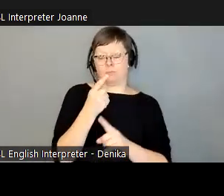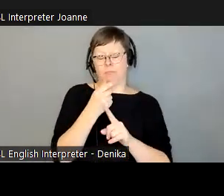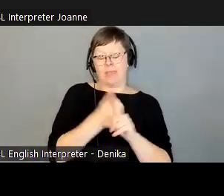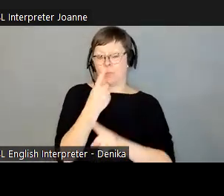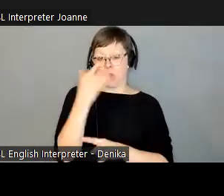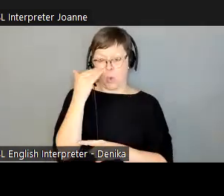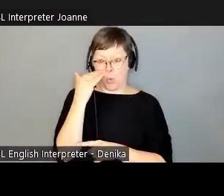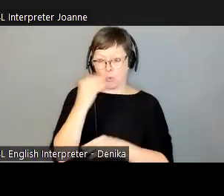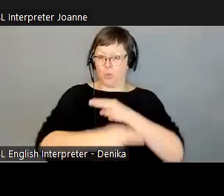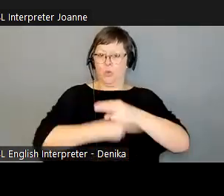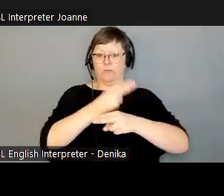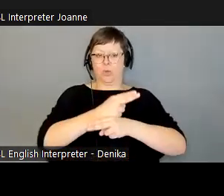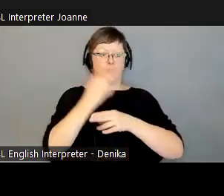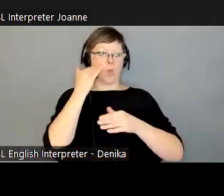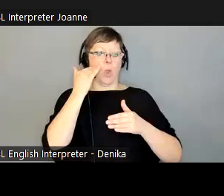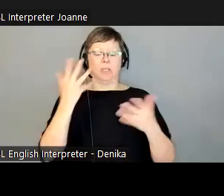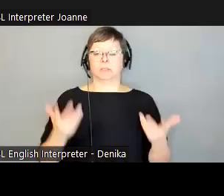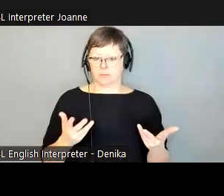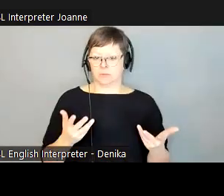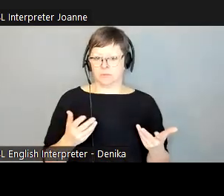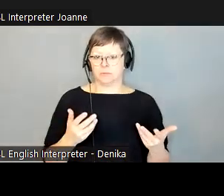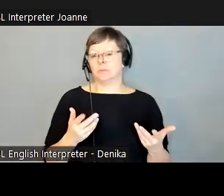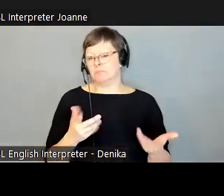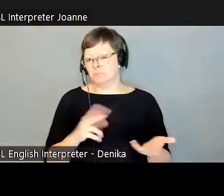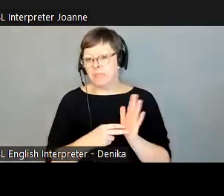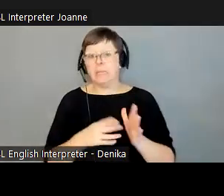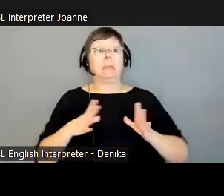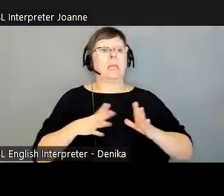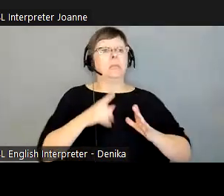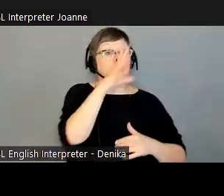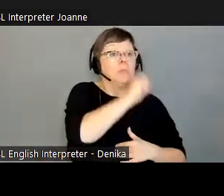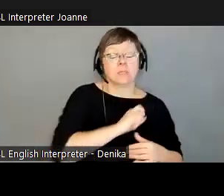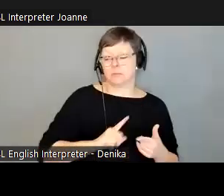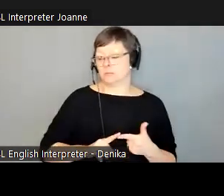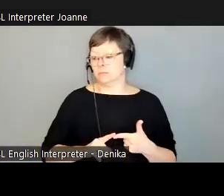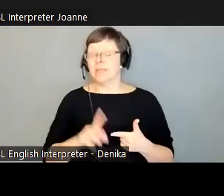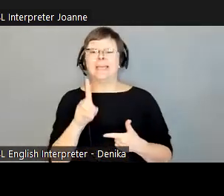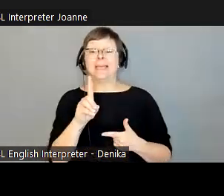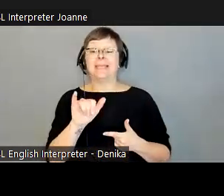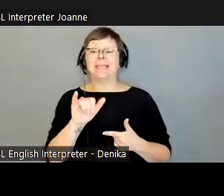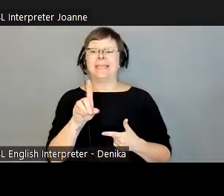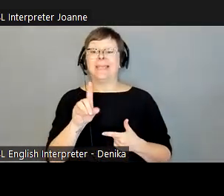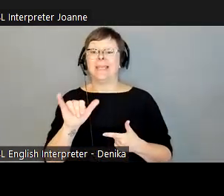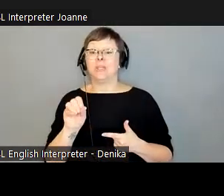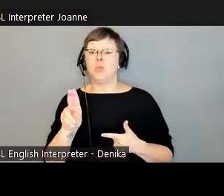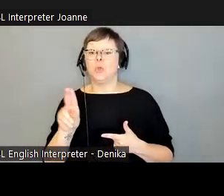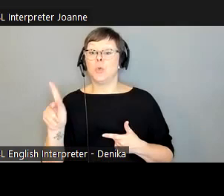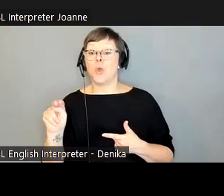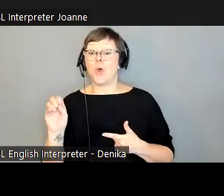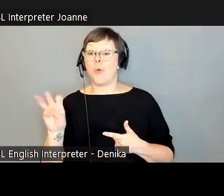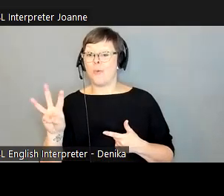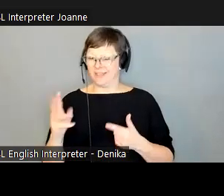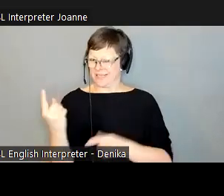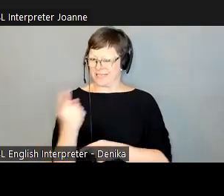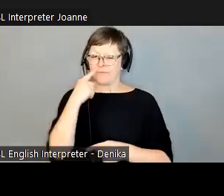use "in case you missed it" or "did you know." It's just something that you want to keep in mind in terms of accessibility if